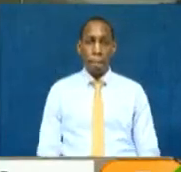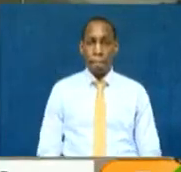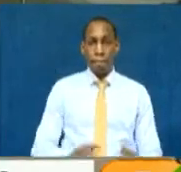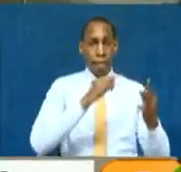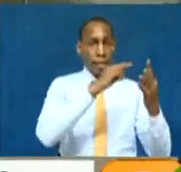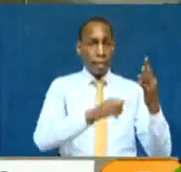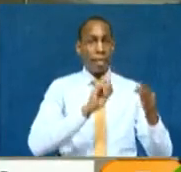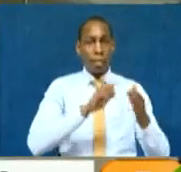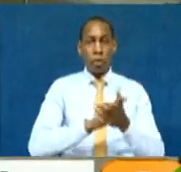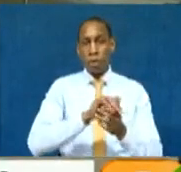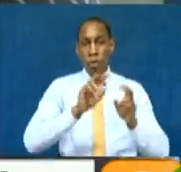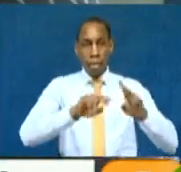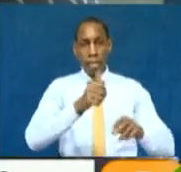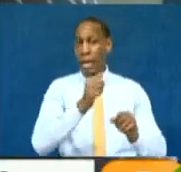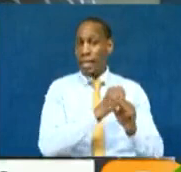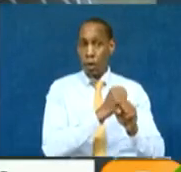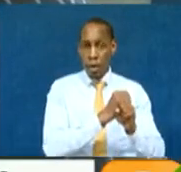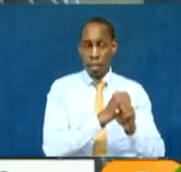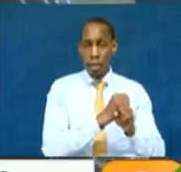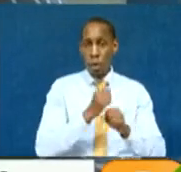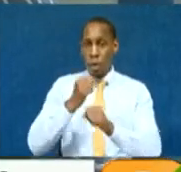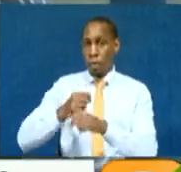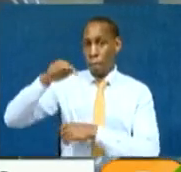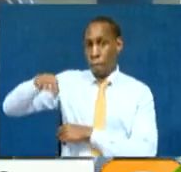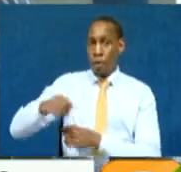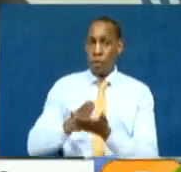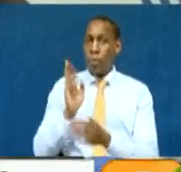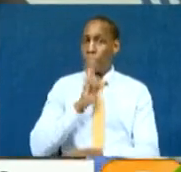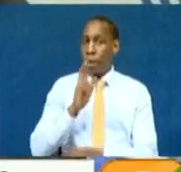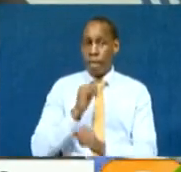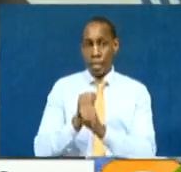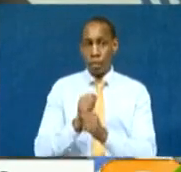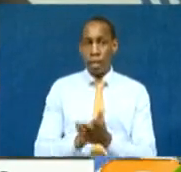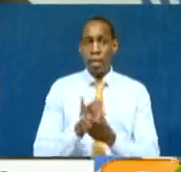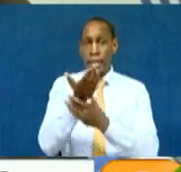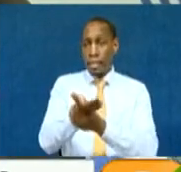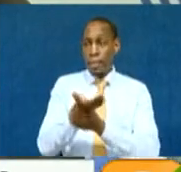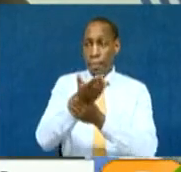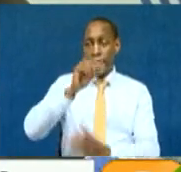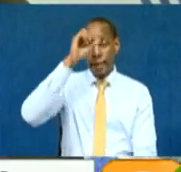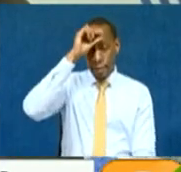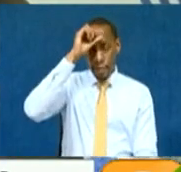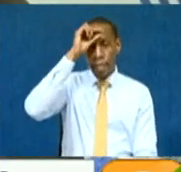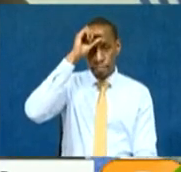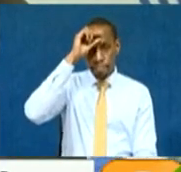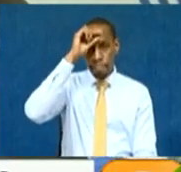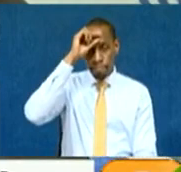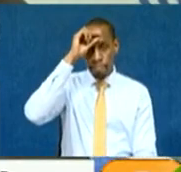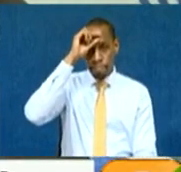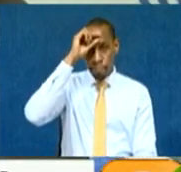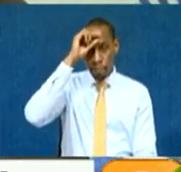The trio now say they will look for alternative jobs as working in the mines is a deadly affair. Ningeomba serikali